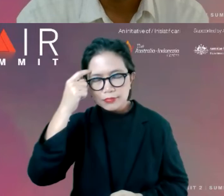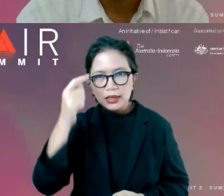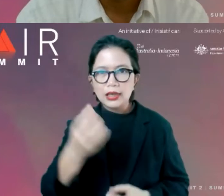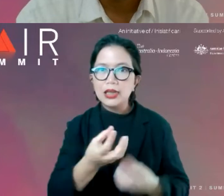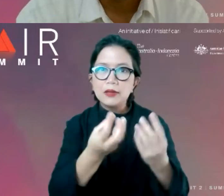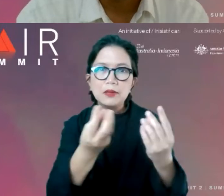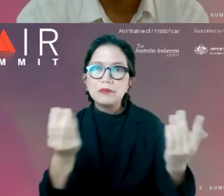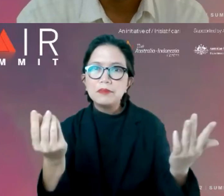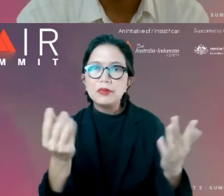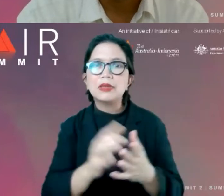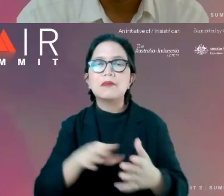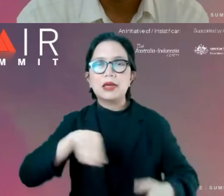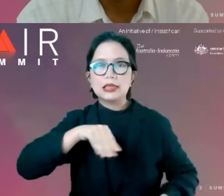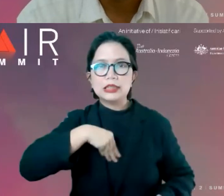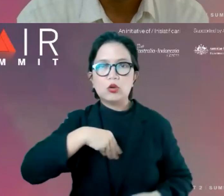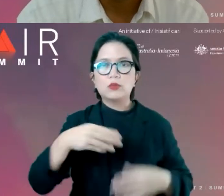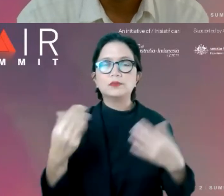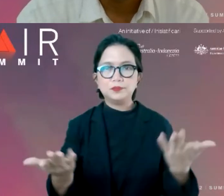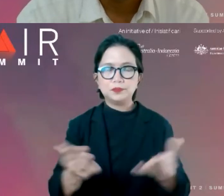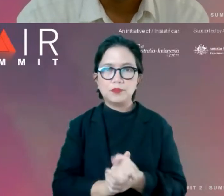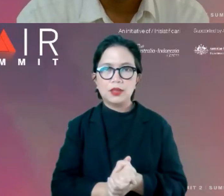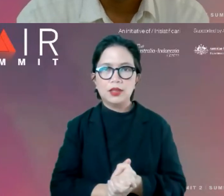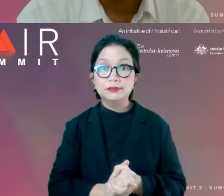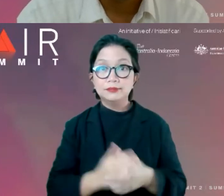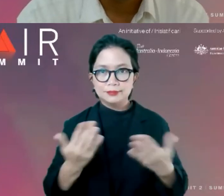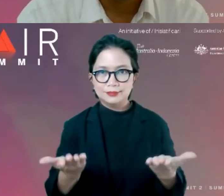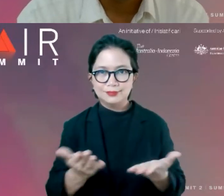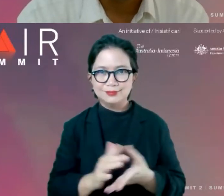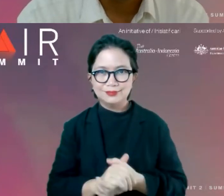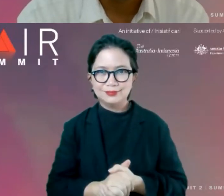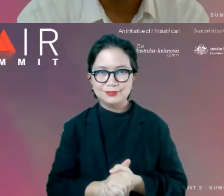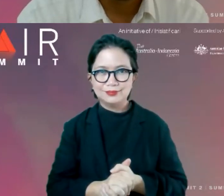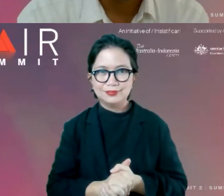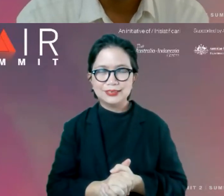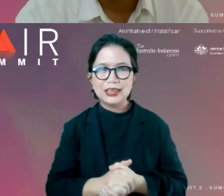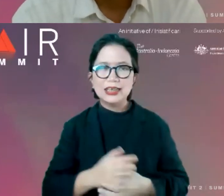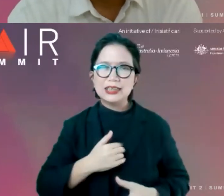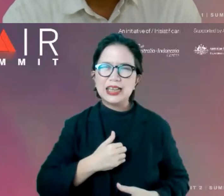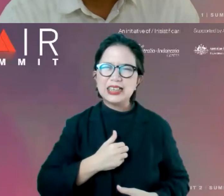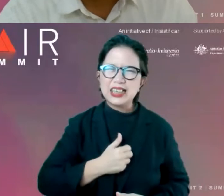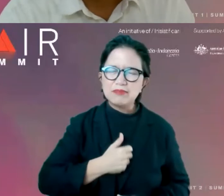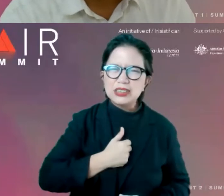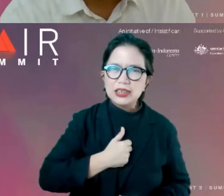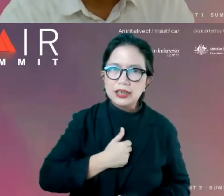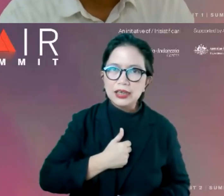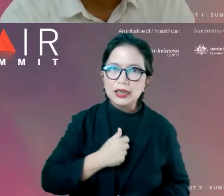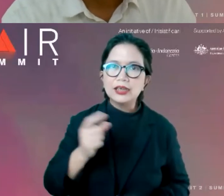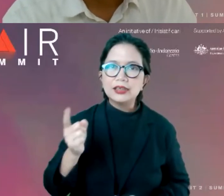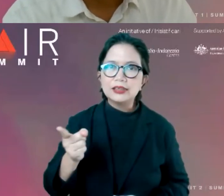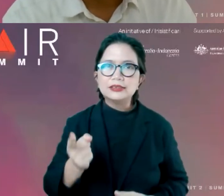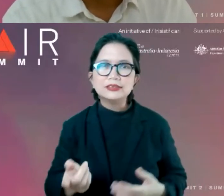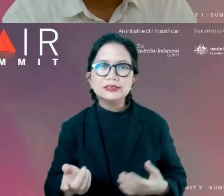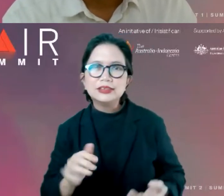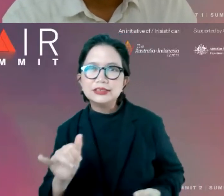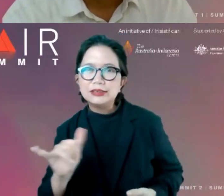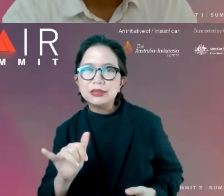I guess that's where trust is that funny sort of, it's almost like a modifying dial. It changes the way